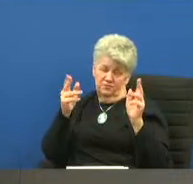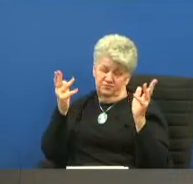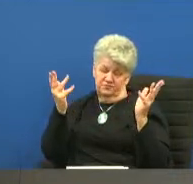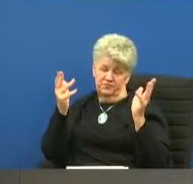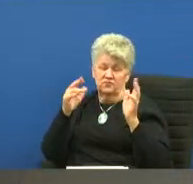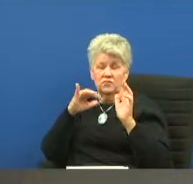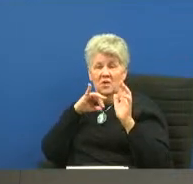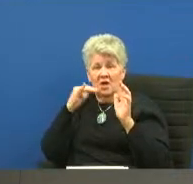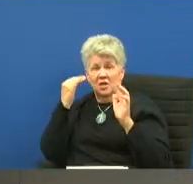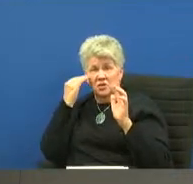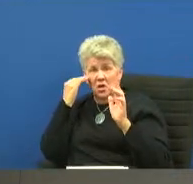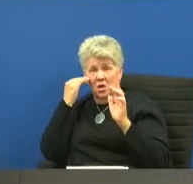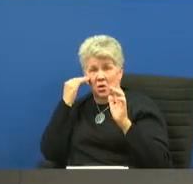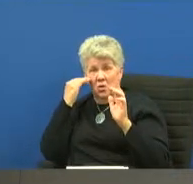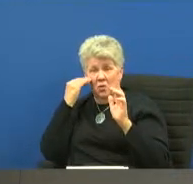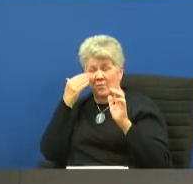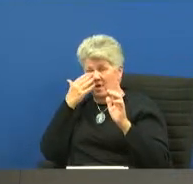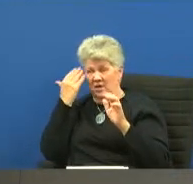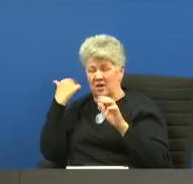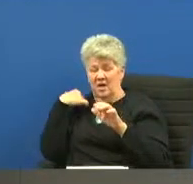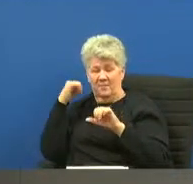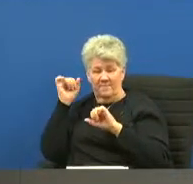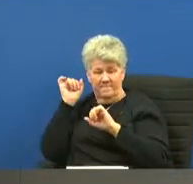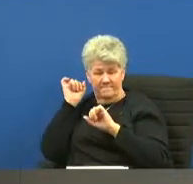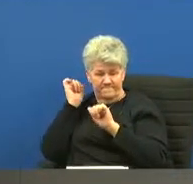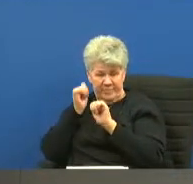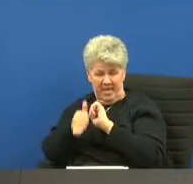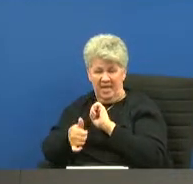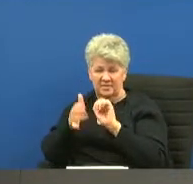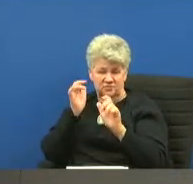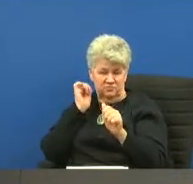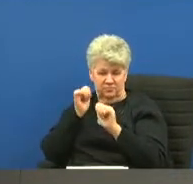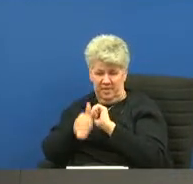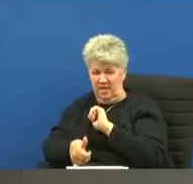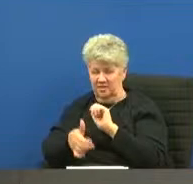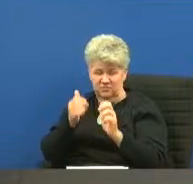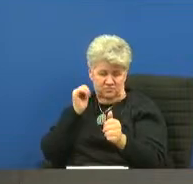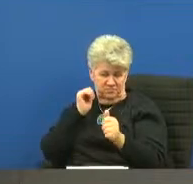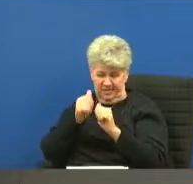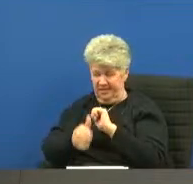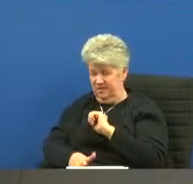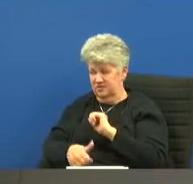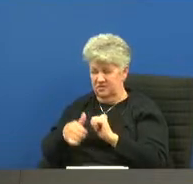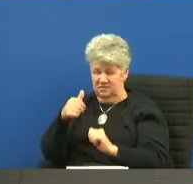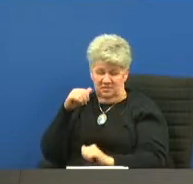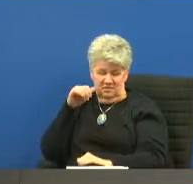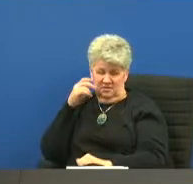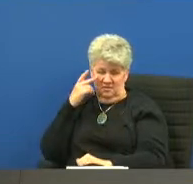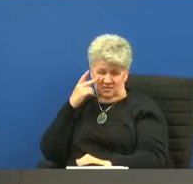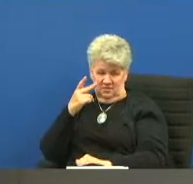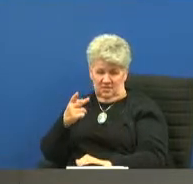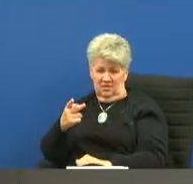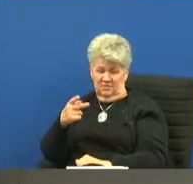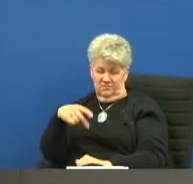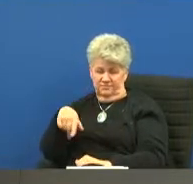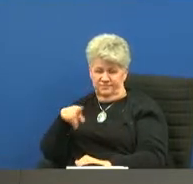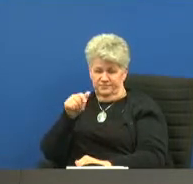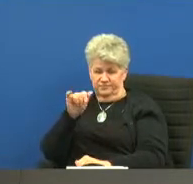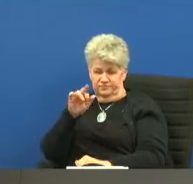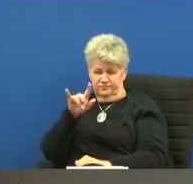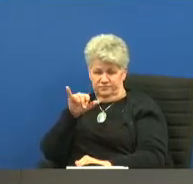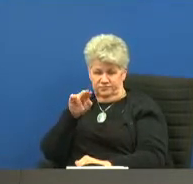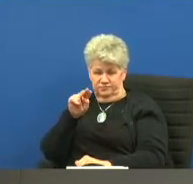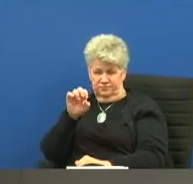And so I know the activity because I pass there all the time en route to my house from Airline Highway. Take that little cutoff there by